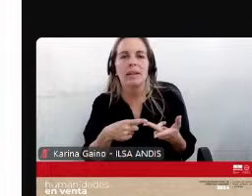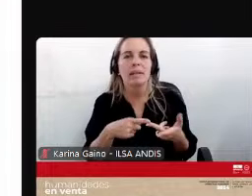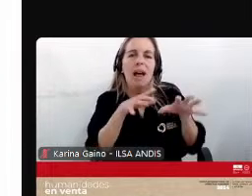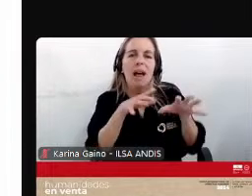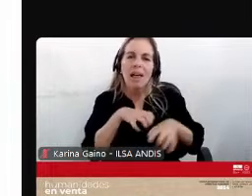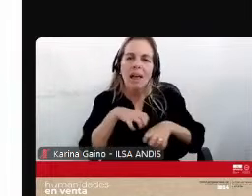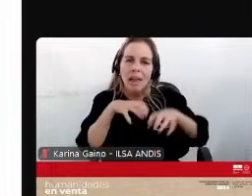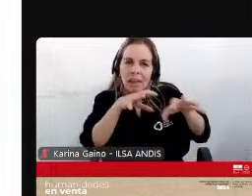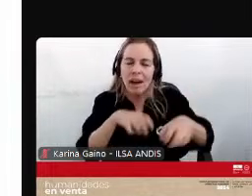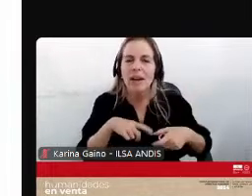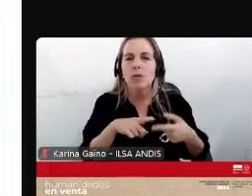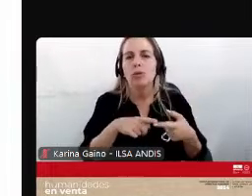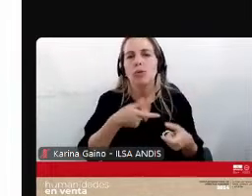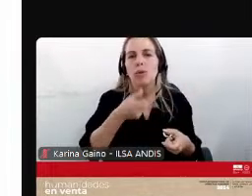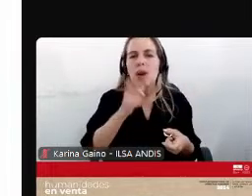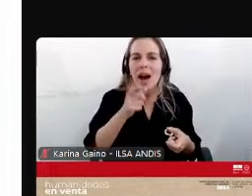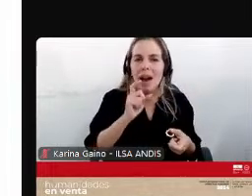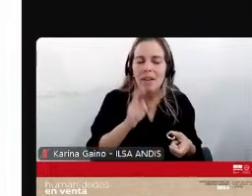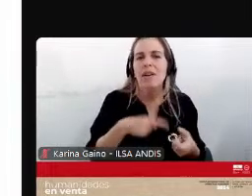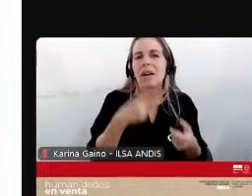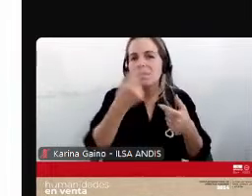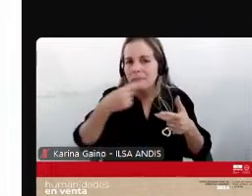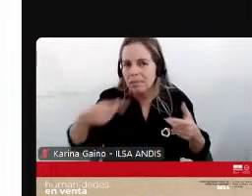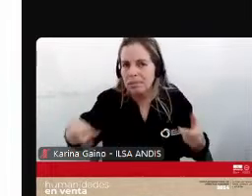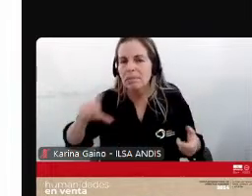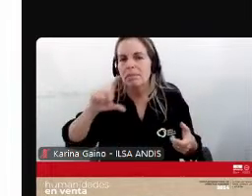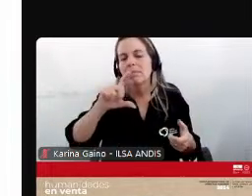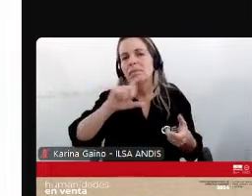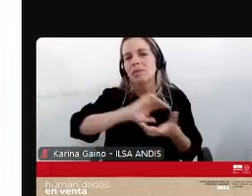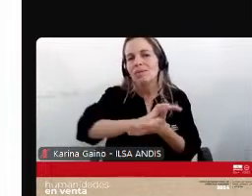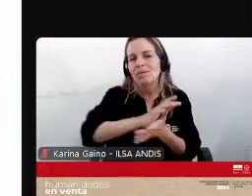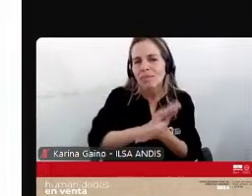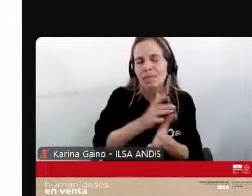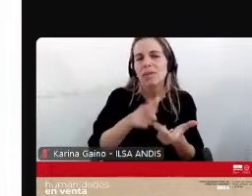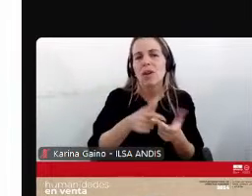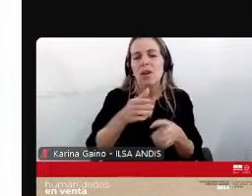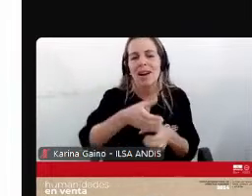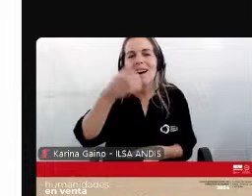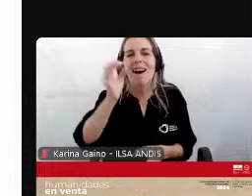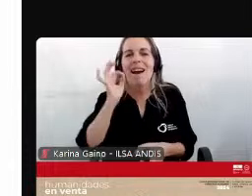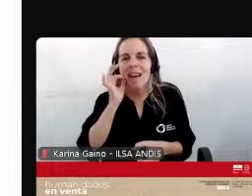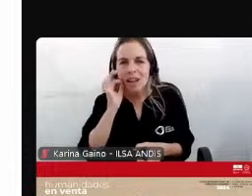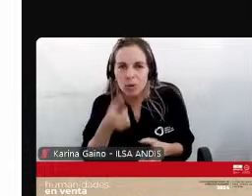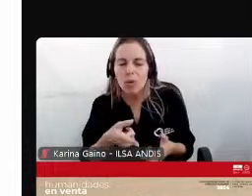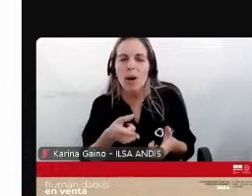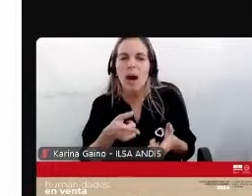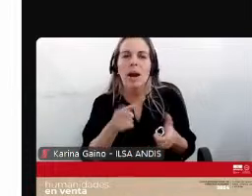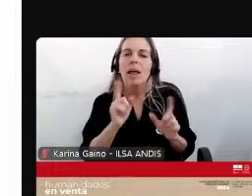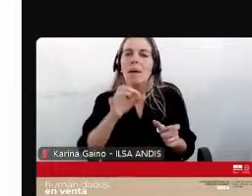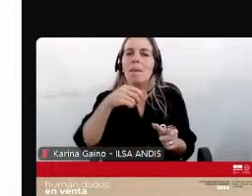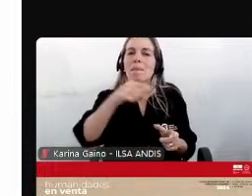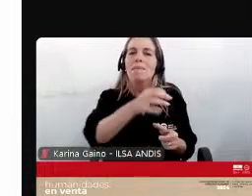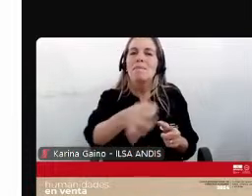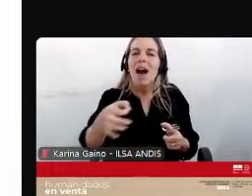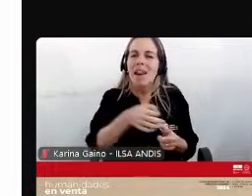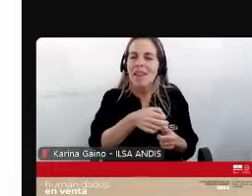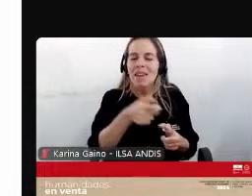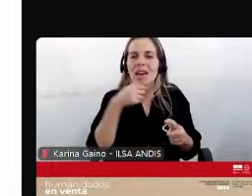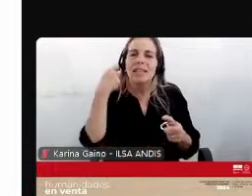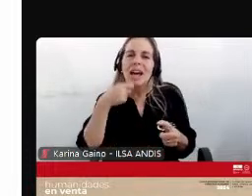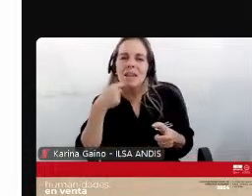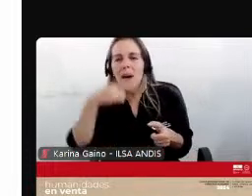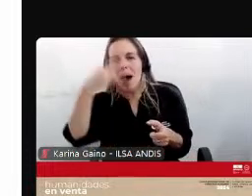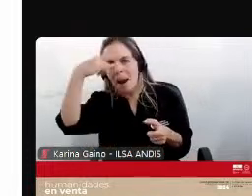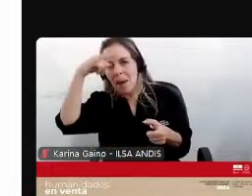and palm oil, as well as Brazil nuts, cattle, corn, and peanuts. So as you can see, there's really a diversity of different